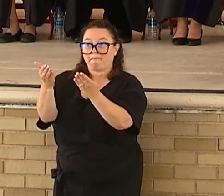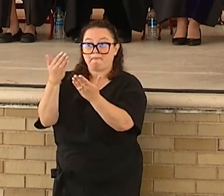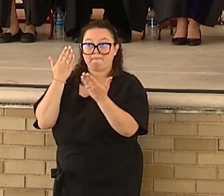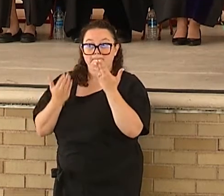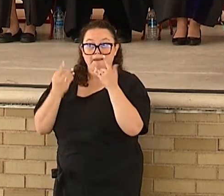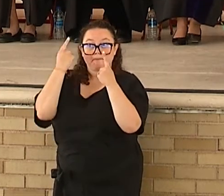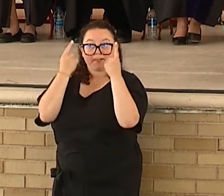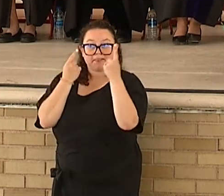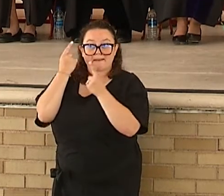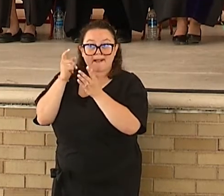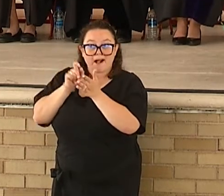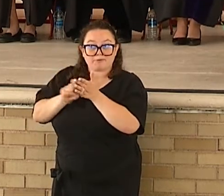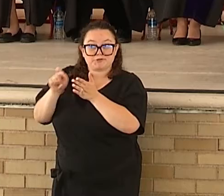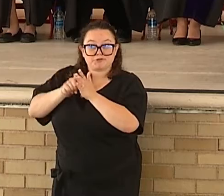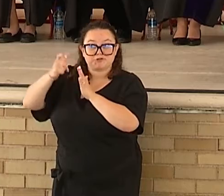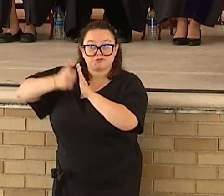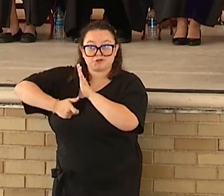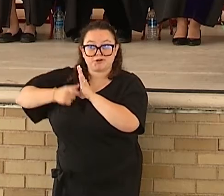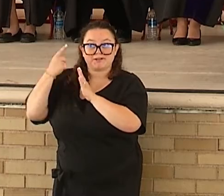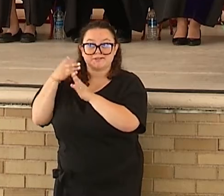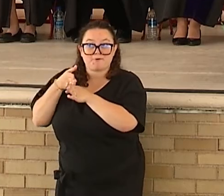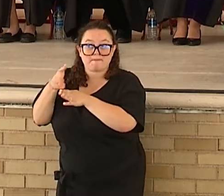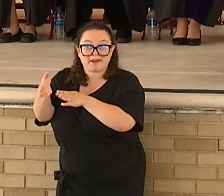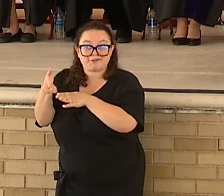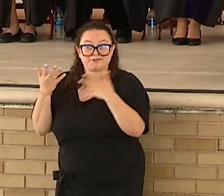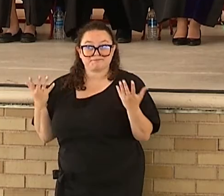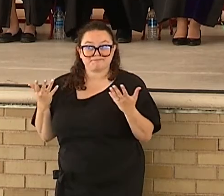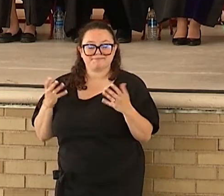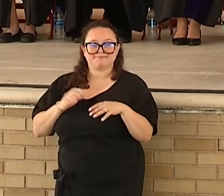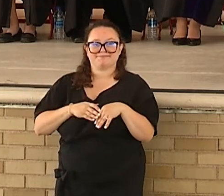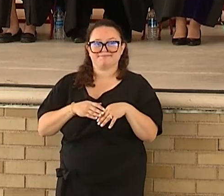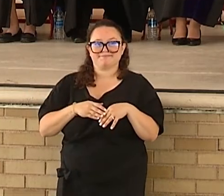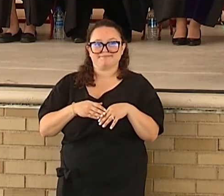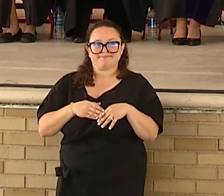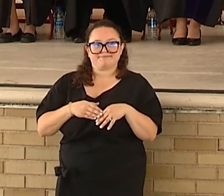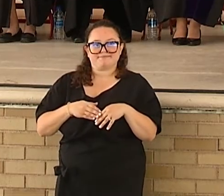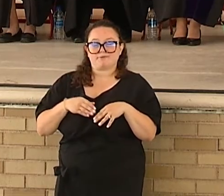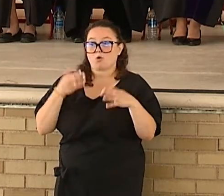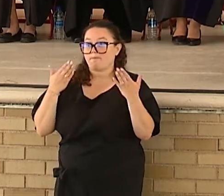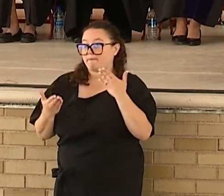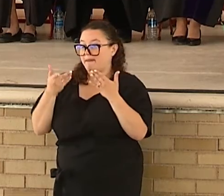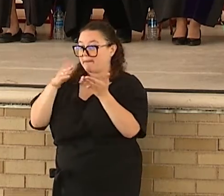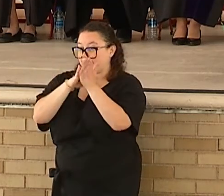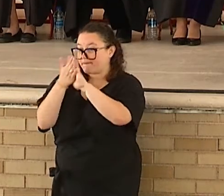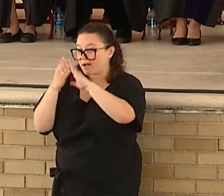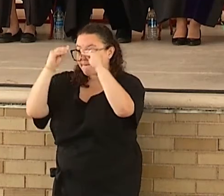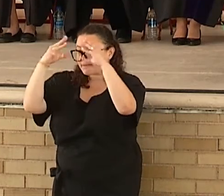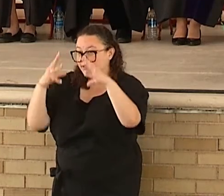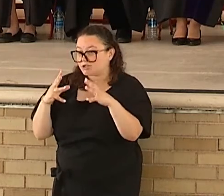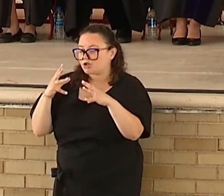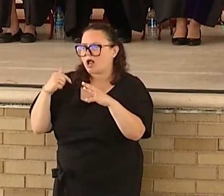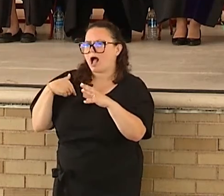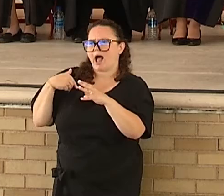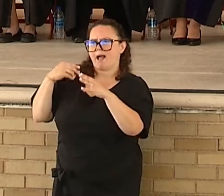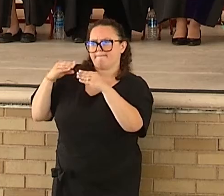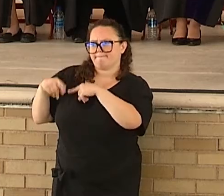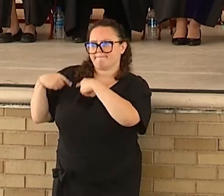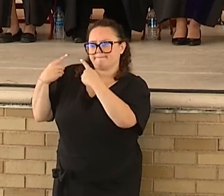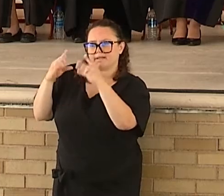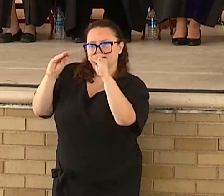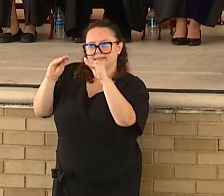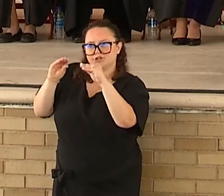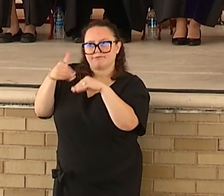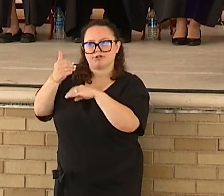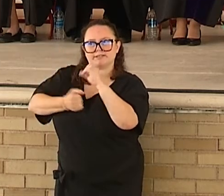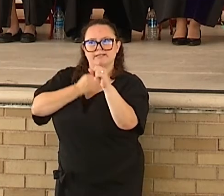4-year degree, or even as a profession. I've been teaching at the Craig Newmark School for over 10 years, as you've heard. We've been sending graduates